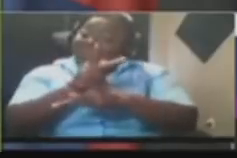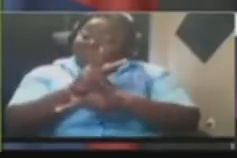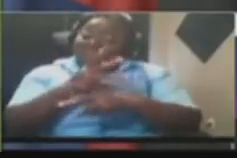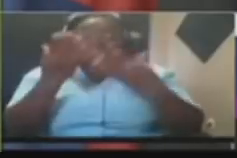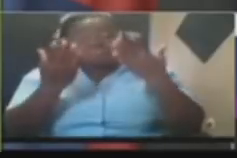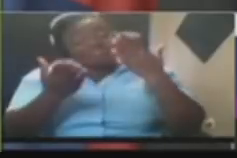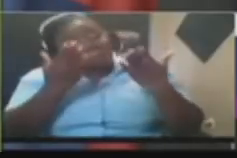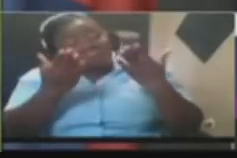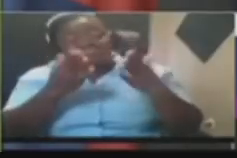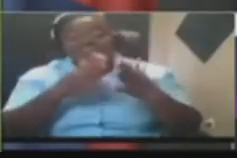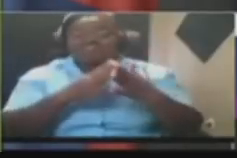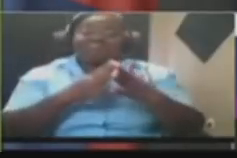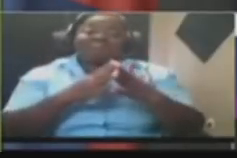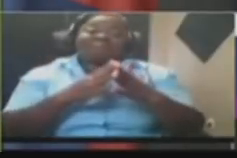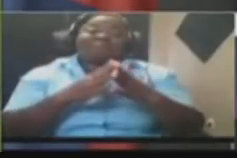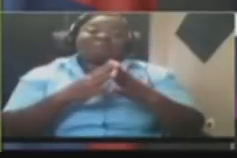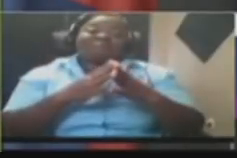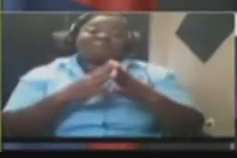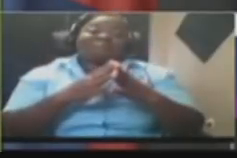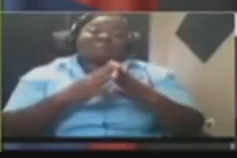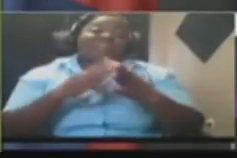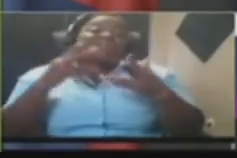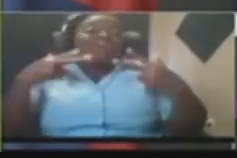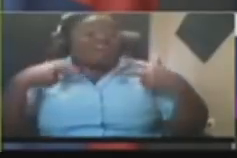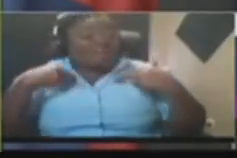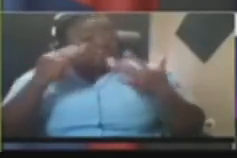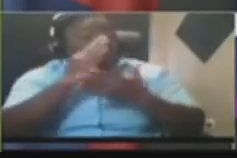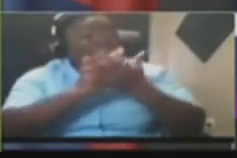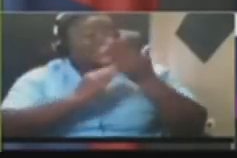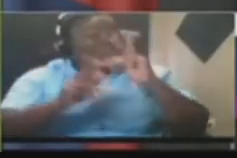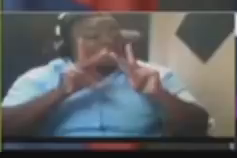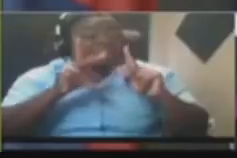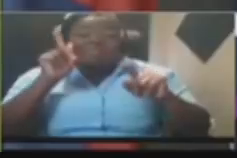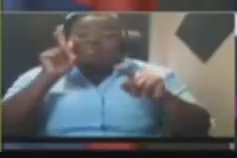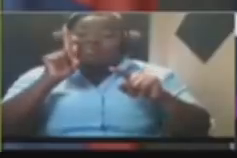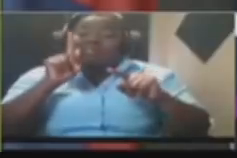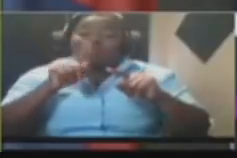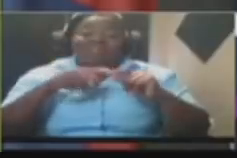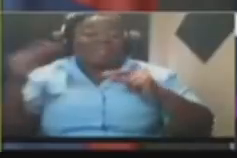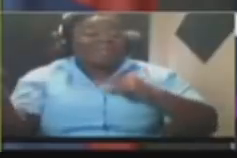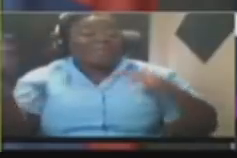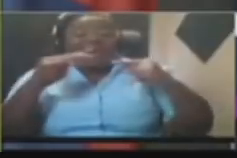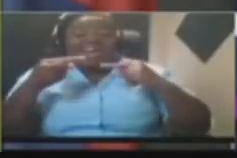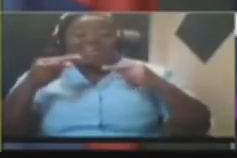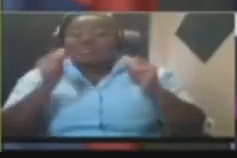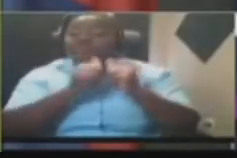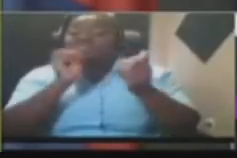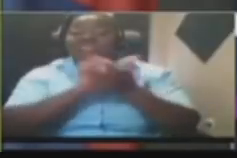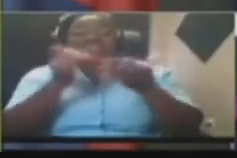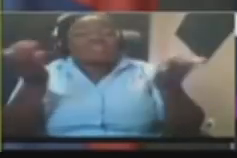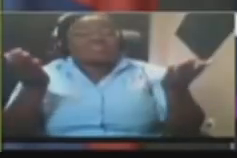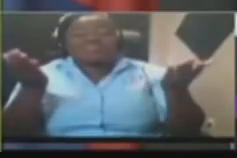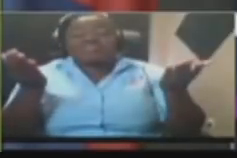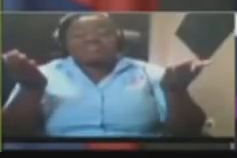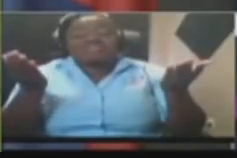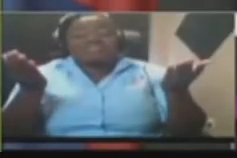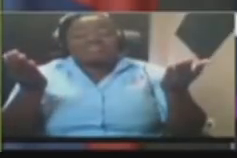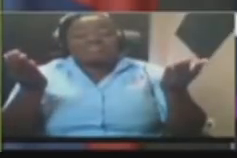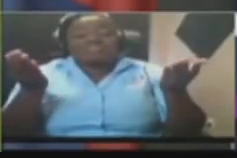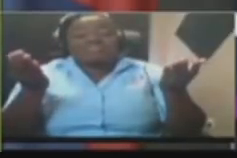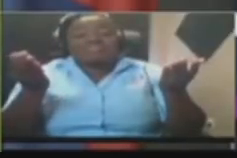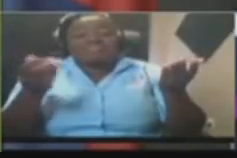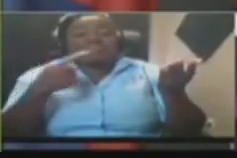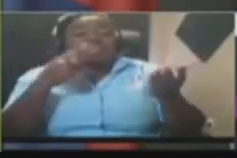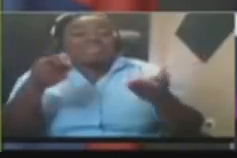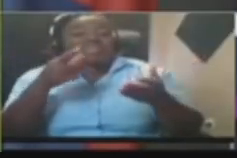person's body. So there are cases like that, and I don't know that anybody could argue with that. Because I could say, I am one of those persons.